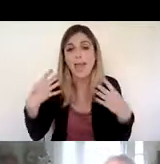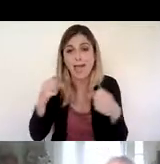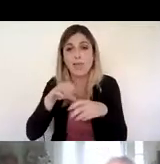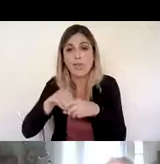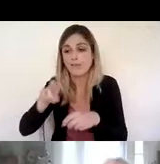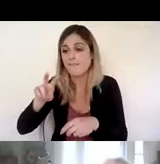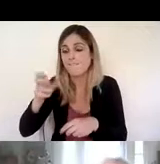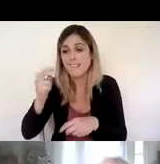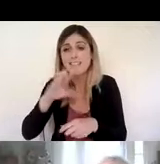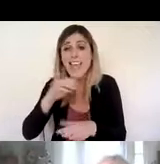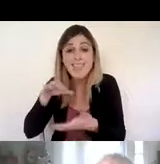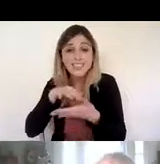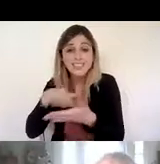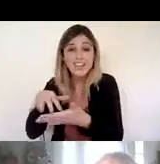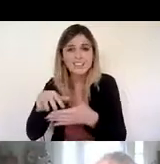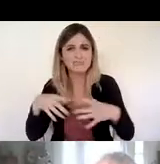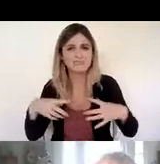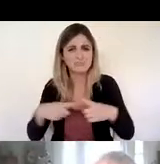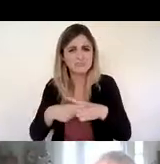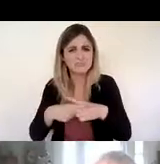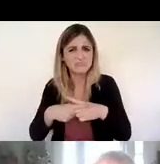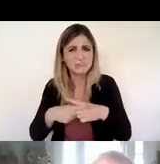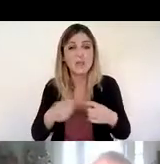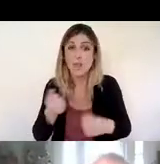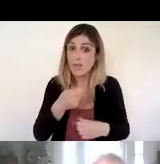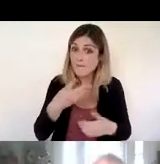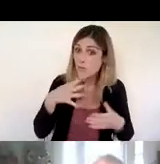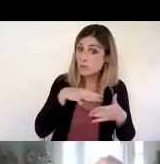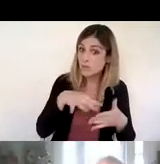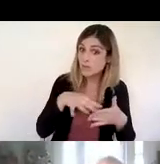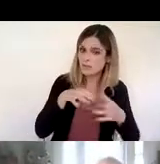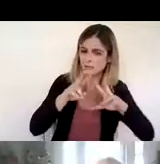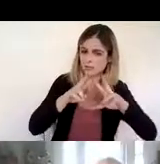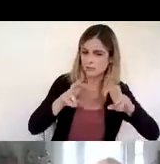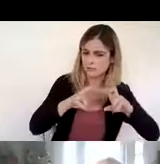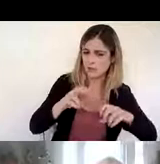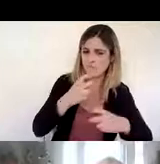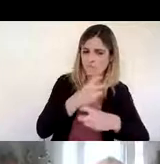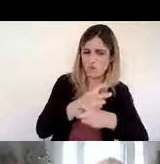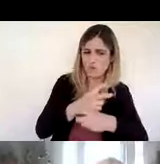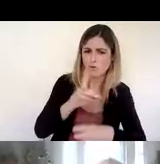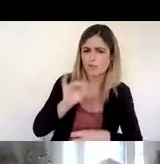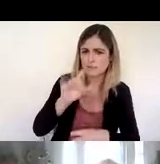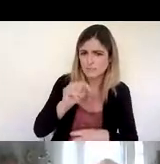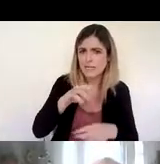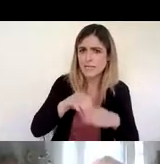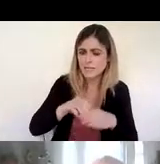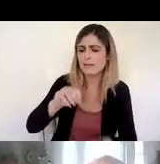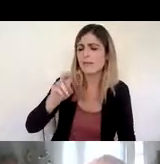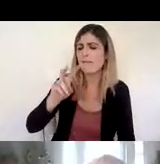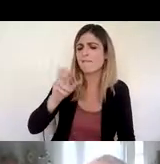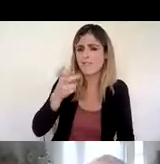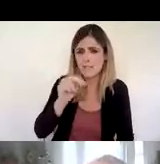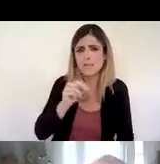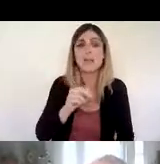For example, a few studies have looked at bone density in vegans. Studies in Hong Kong and Taiwan found that